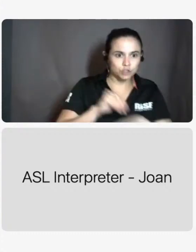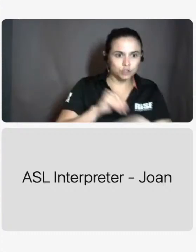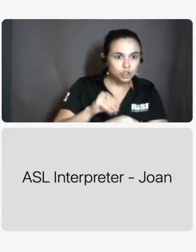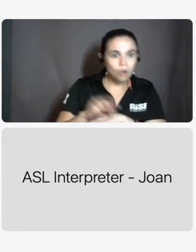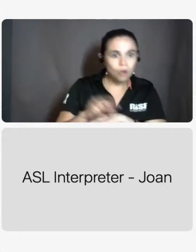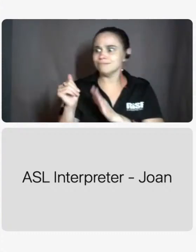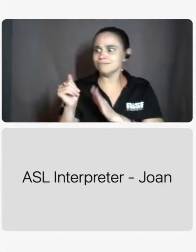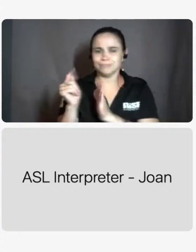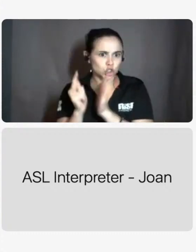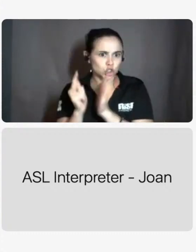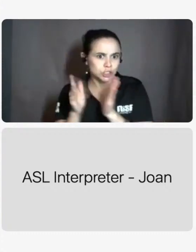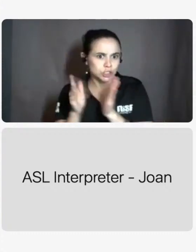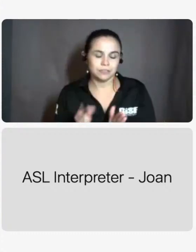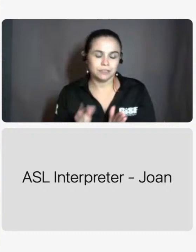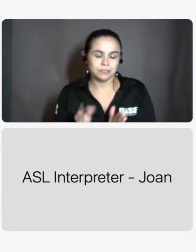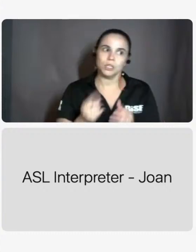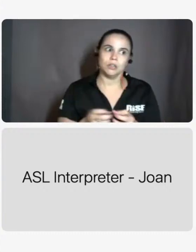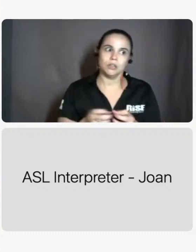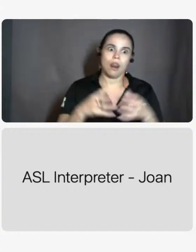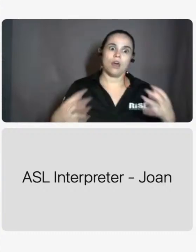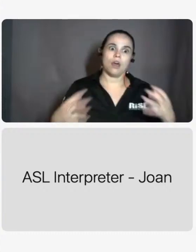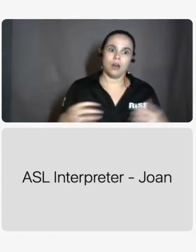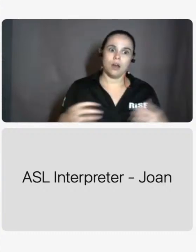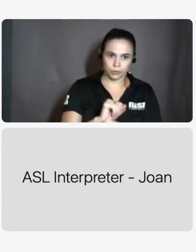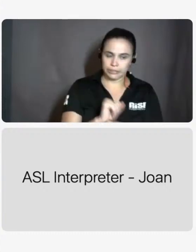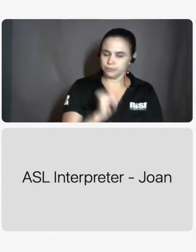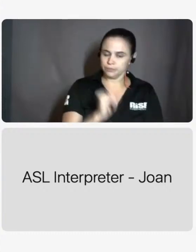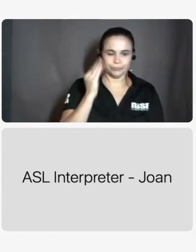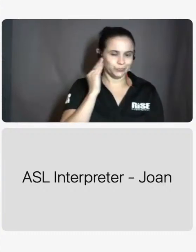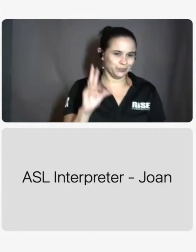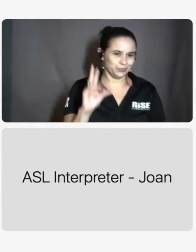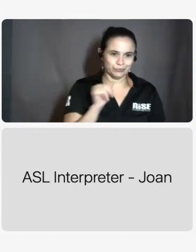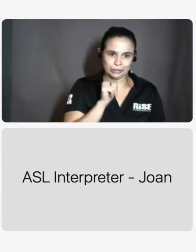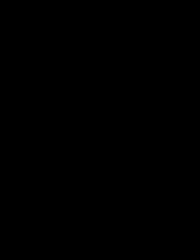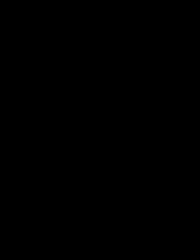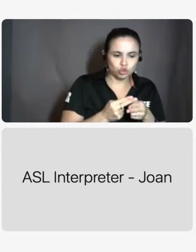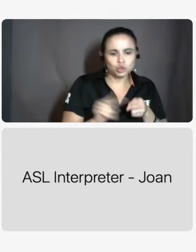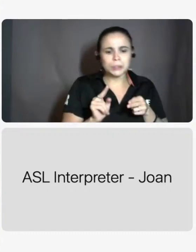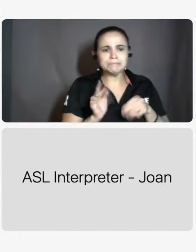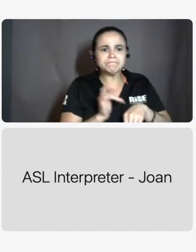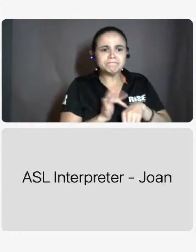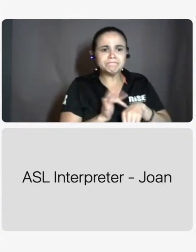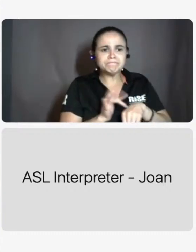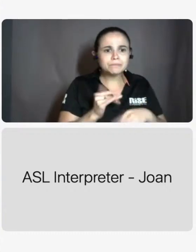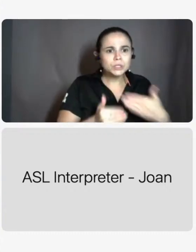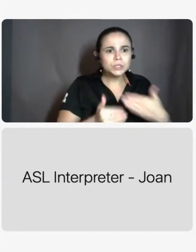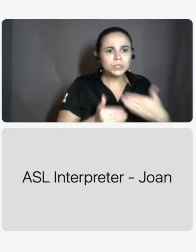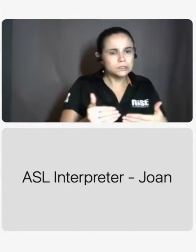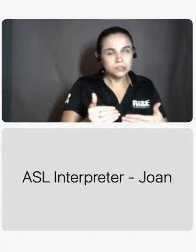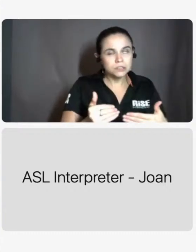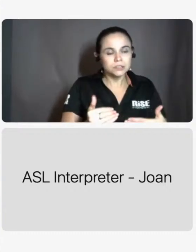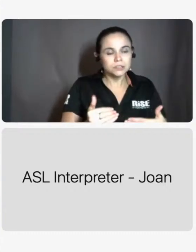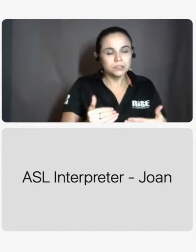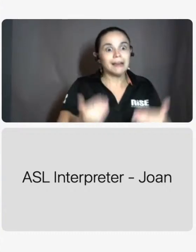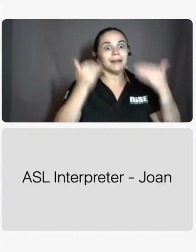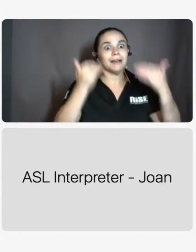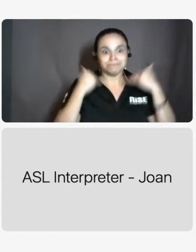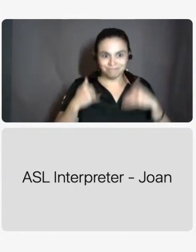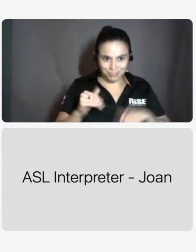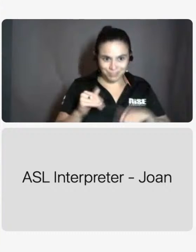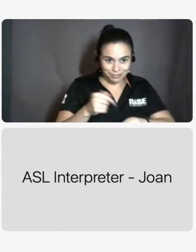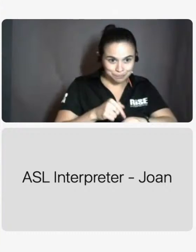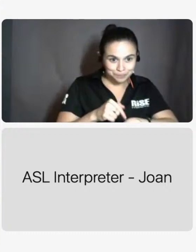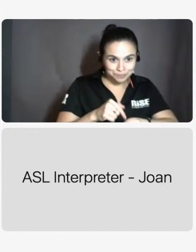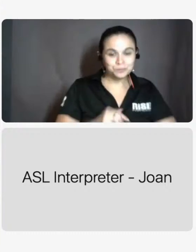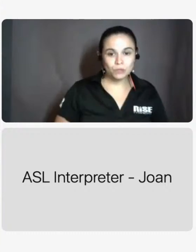overnight or relatively recent. We've been working on this for some time, and I do appreciate the fact that in this instance, a developer approached the